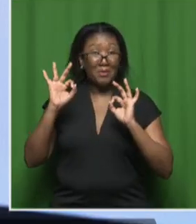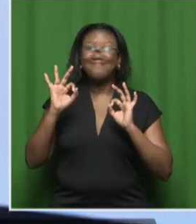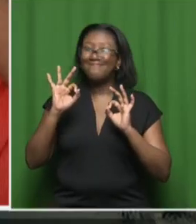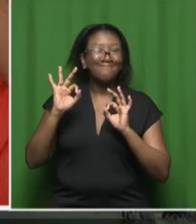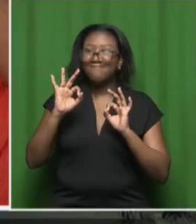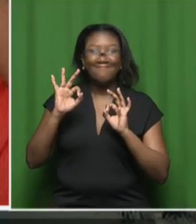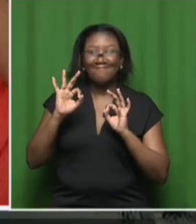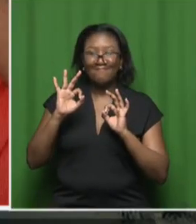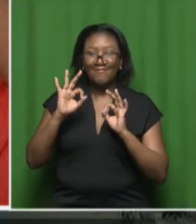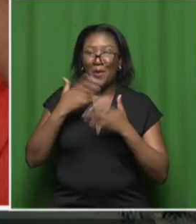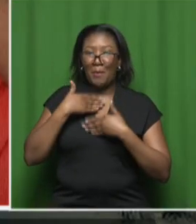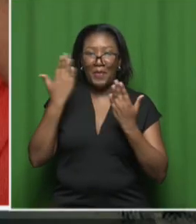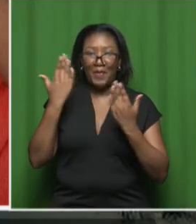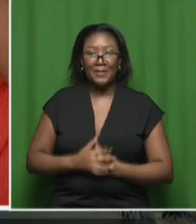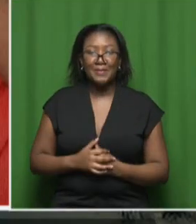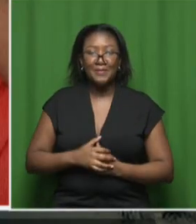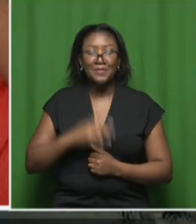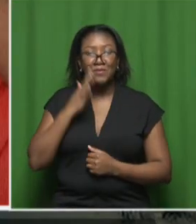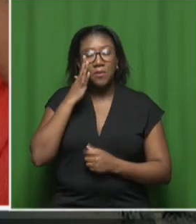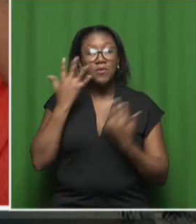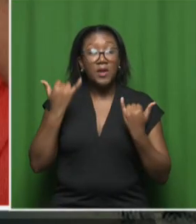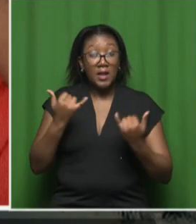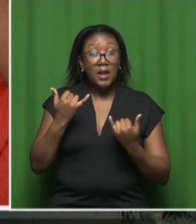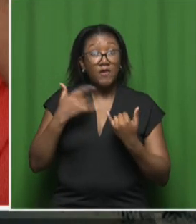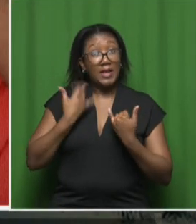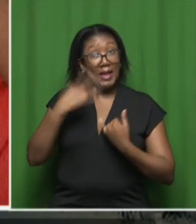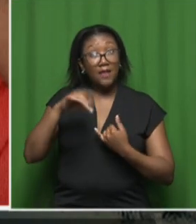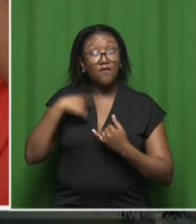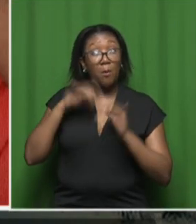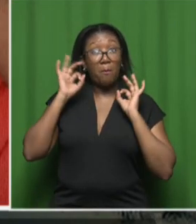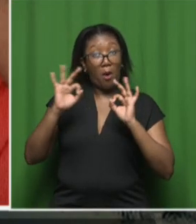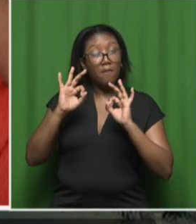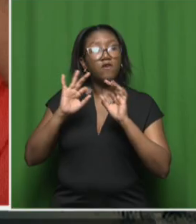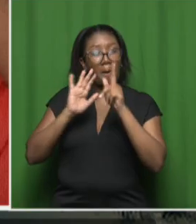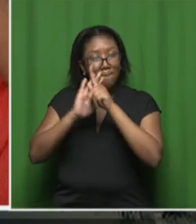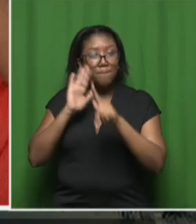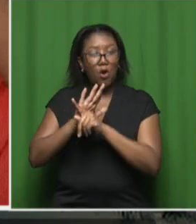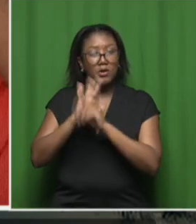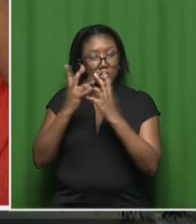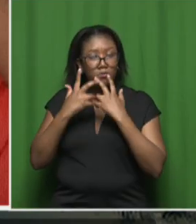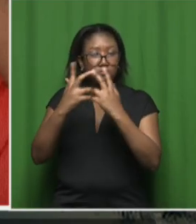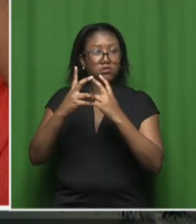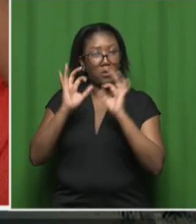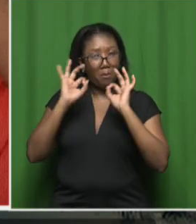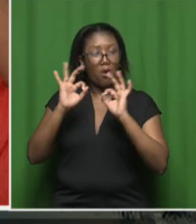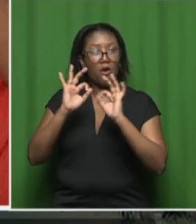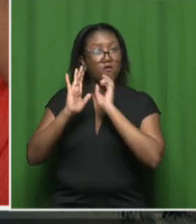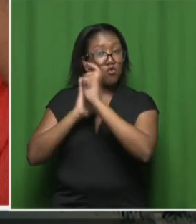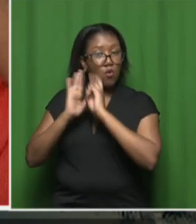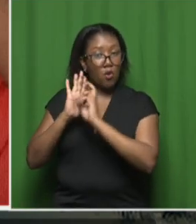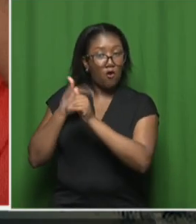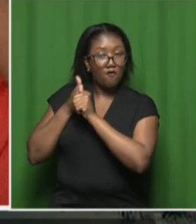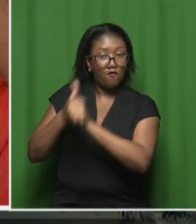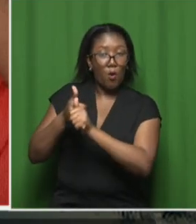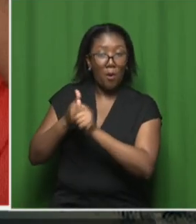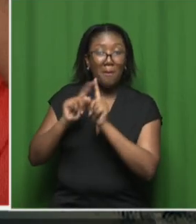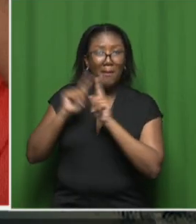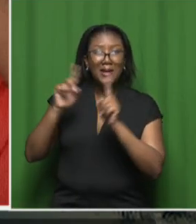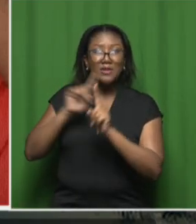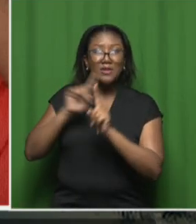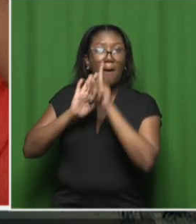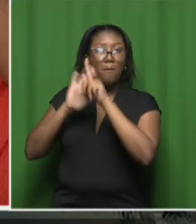Look, man, if we could be regulated, we can speak about the overloading and stuff. Because now, at this moment, we are at the level that we're not regulated,